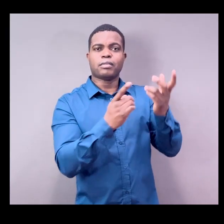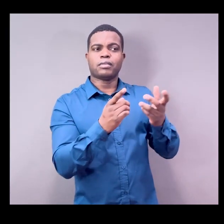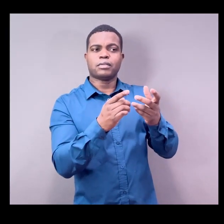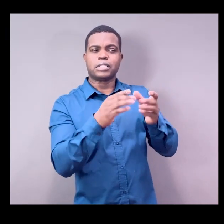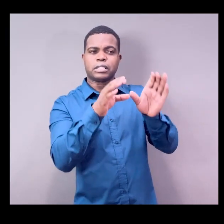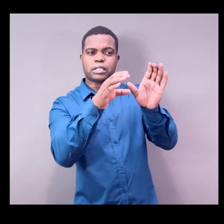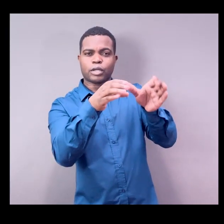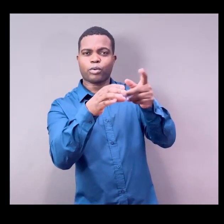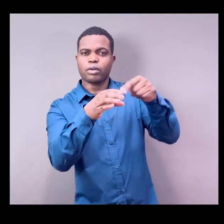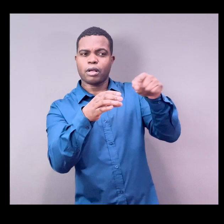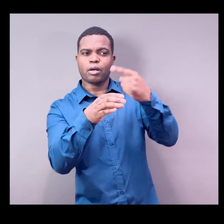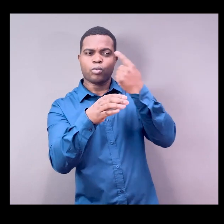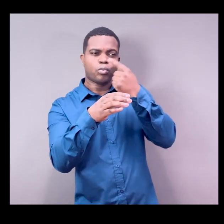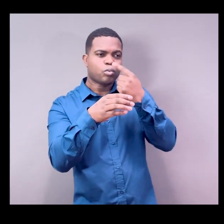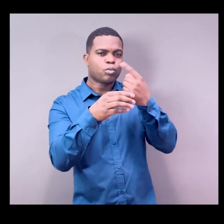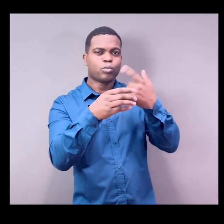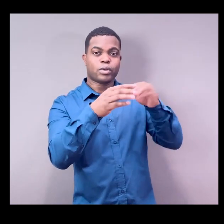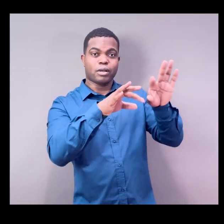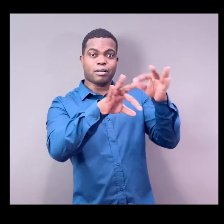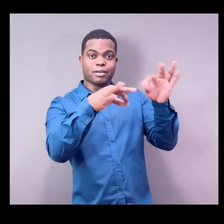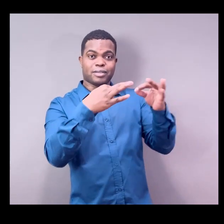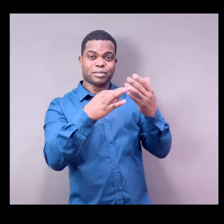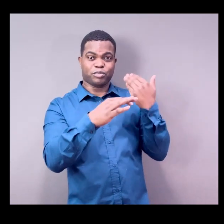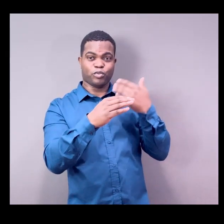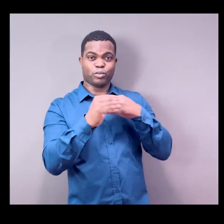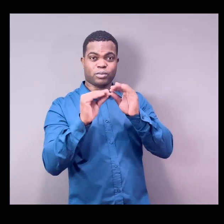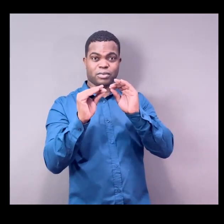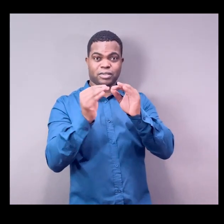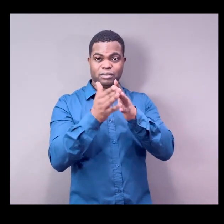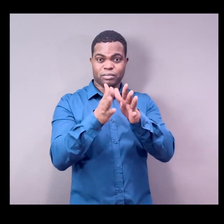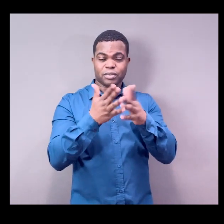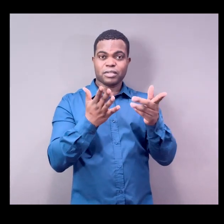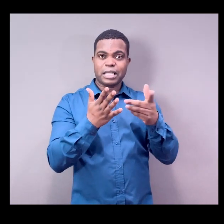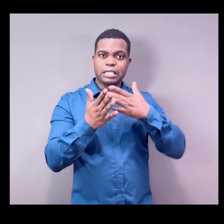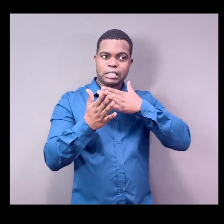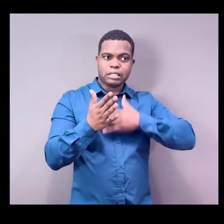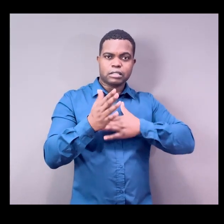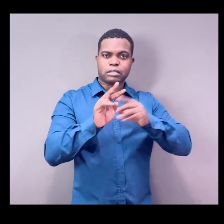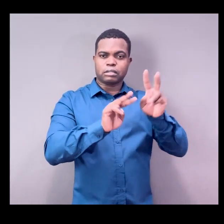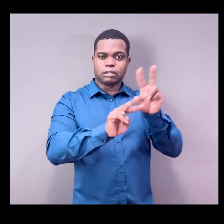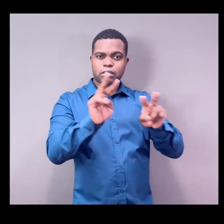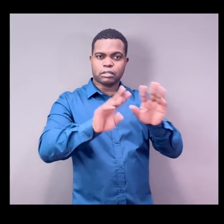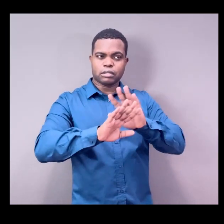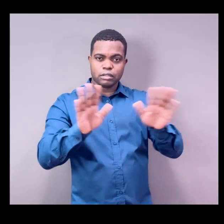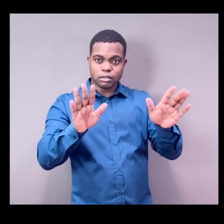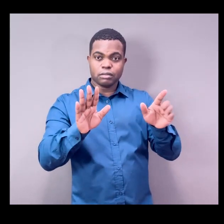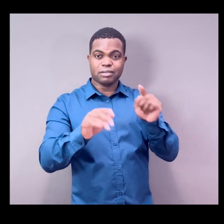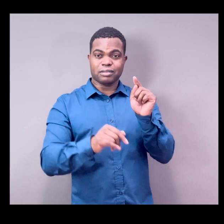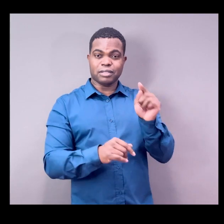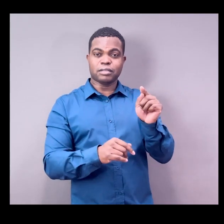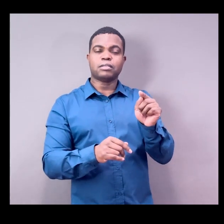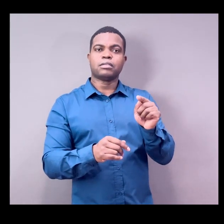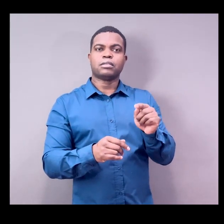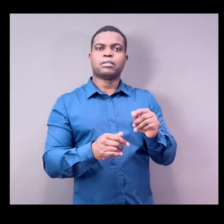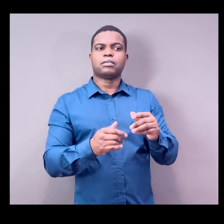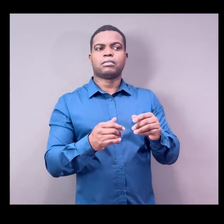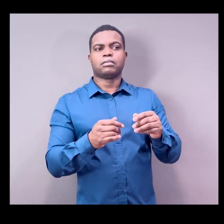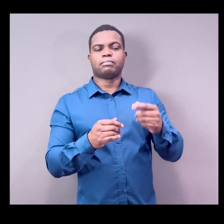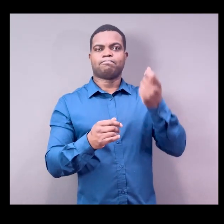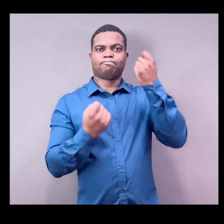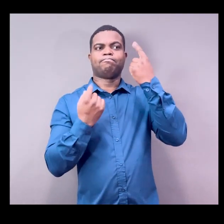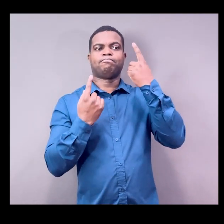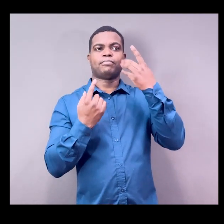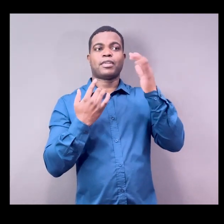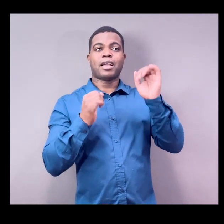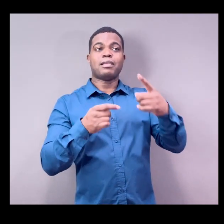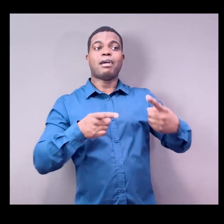identification, stakeholders analysis, stakeholder the needs assessment that you have conducted. So